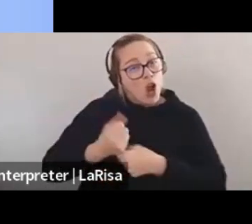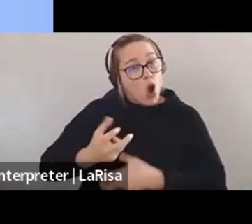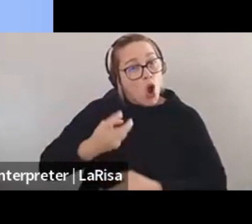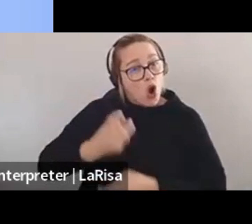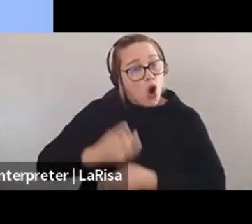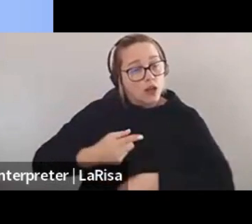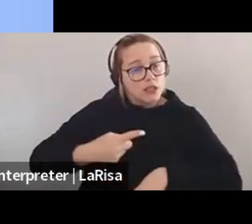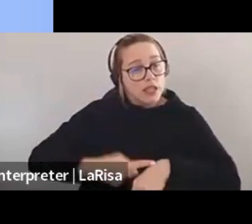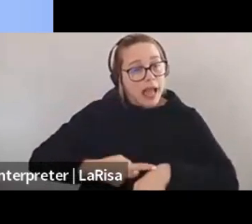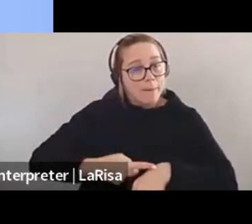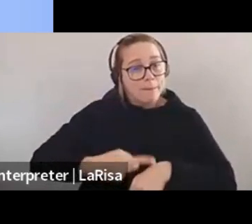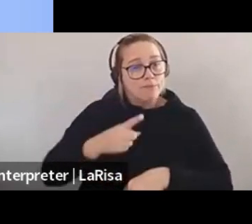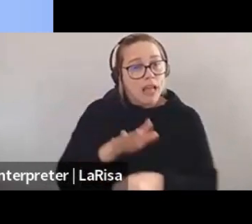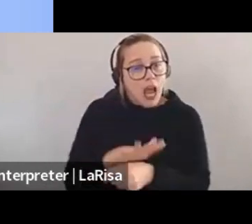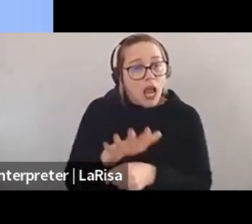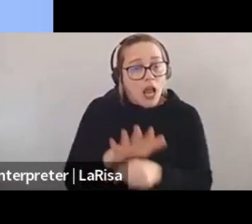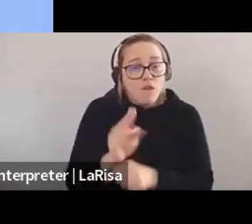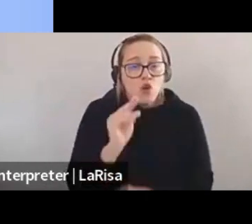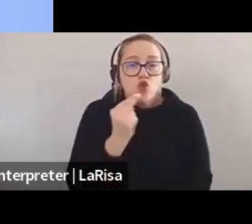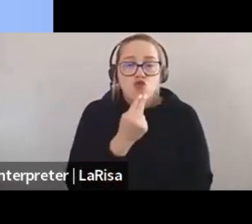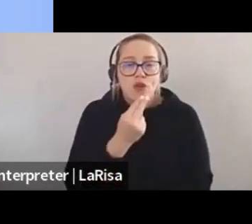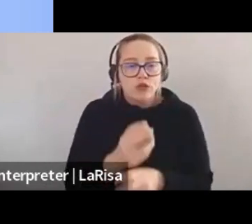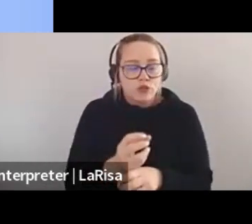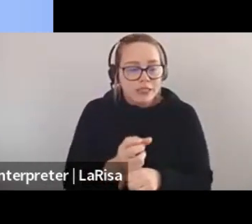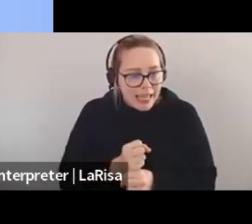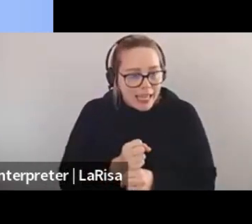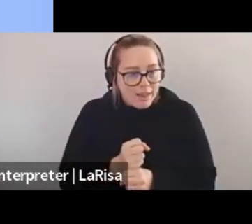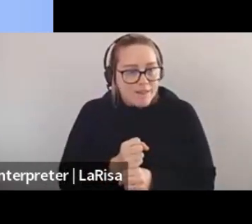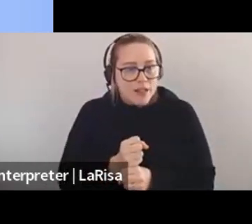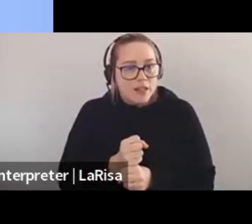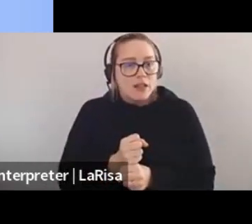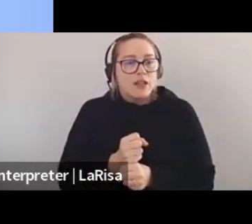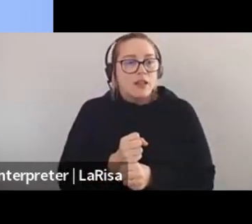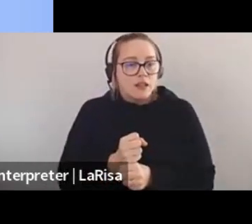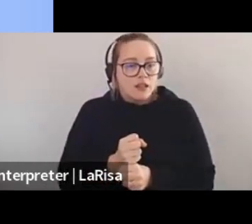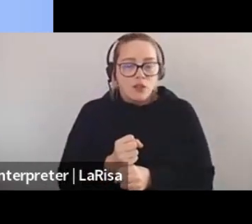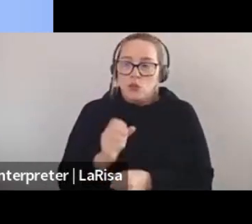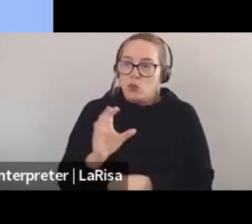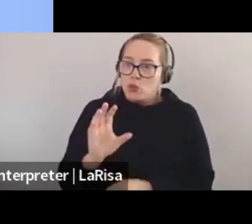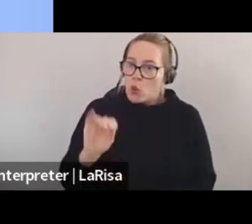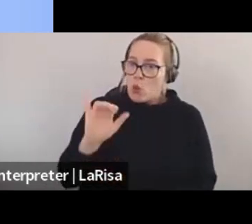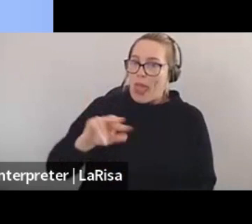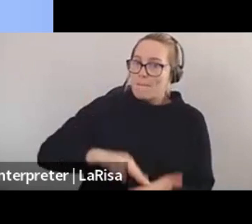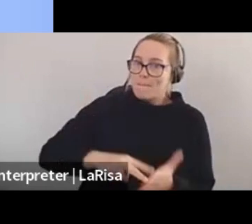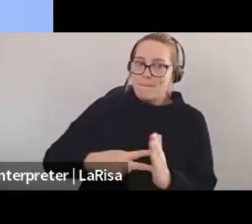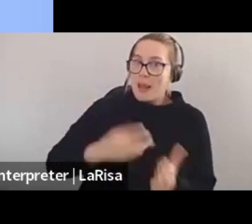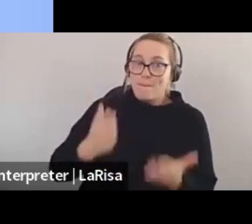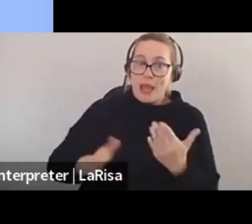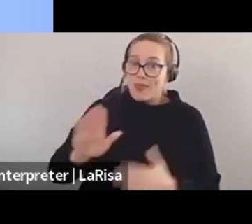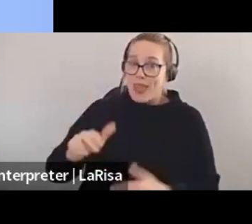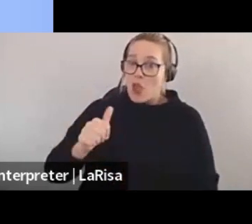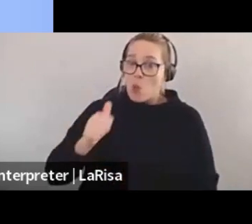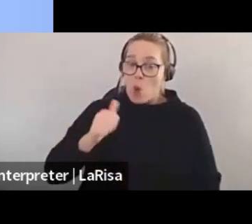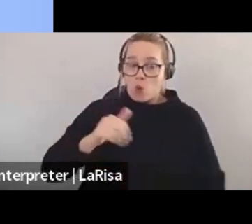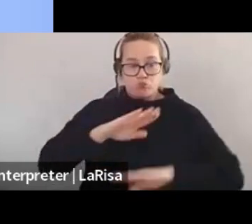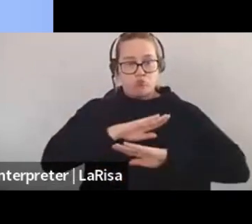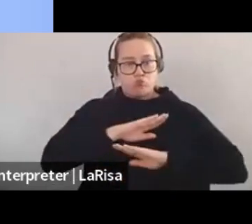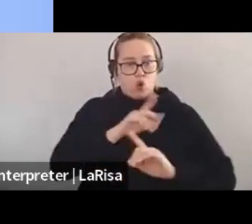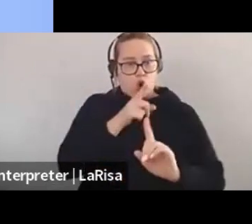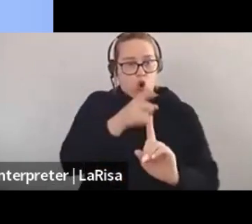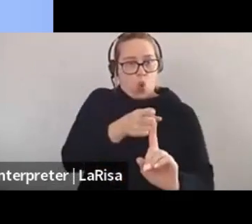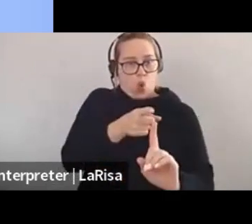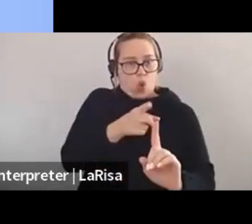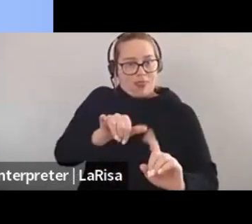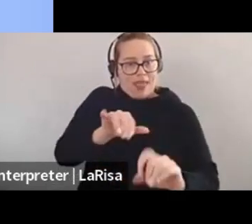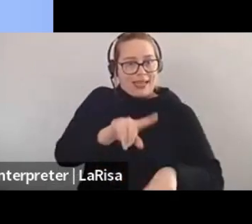that can be difficult for getting all of the nutrients that a young person needs, but it also means that now all of a